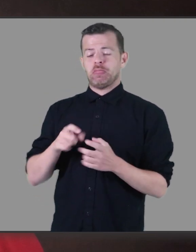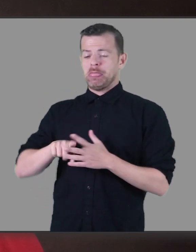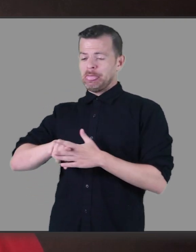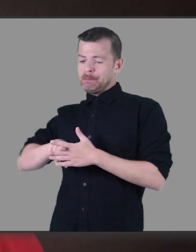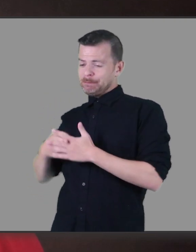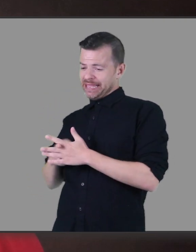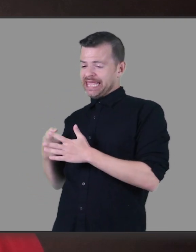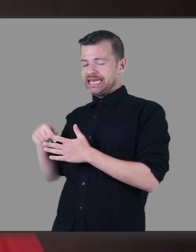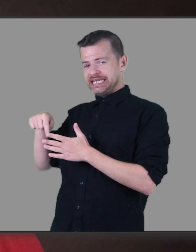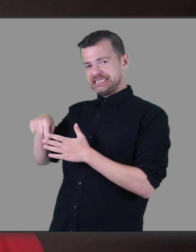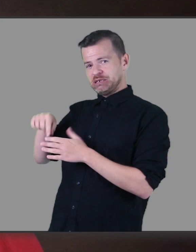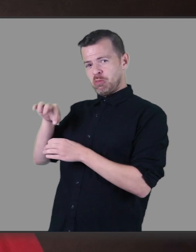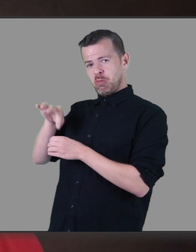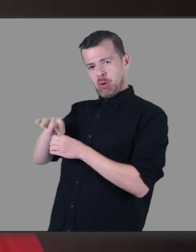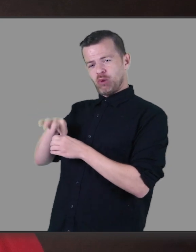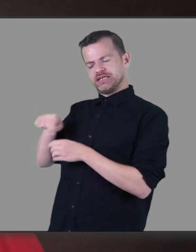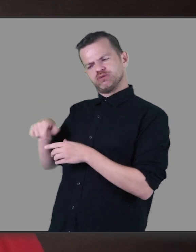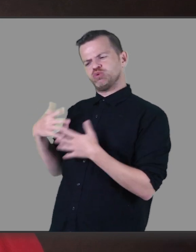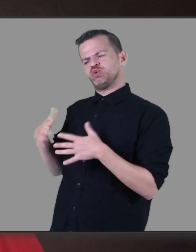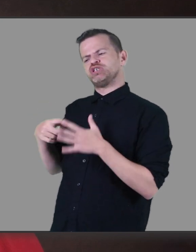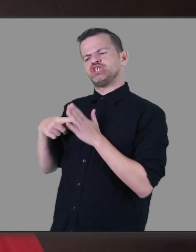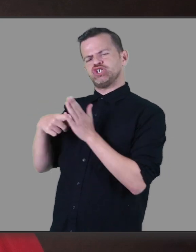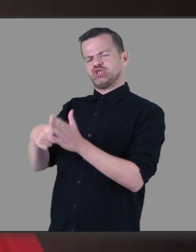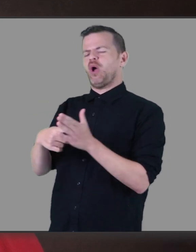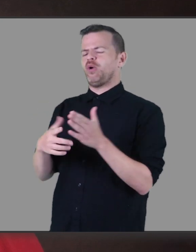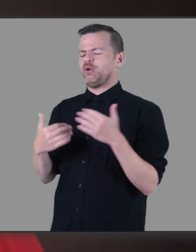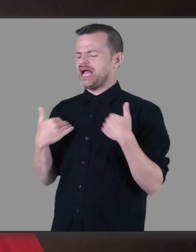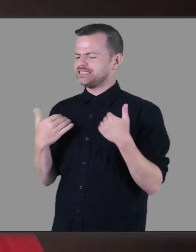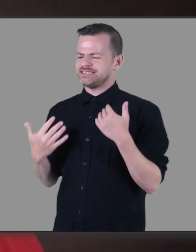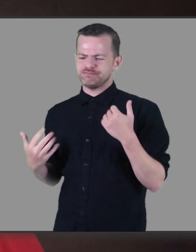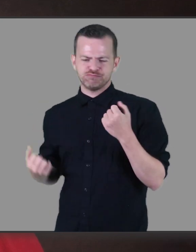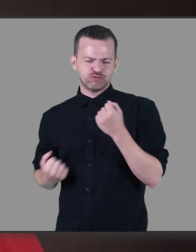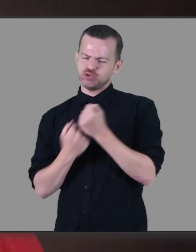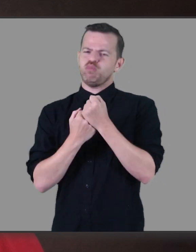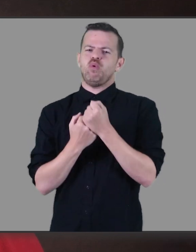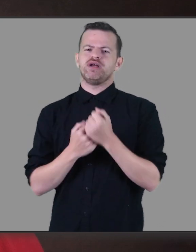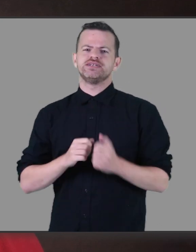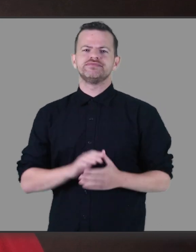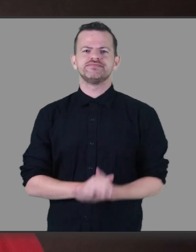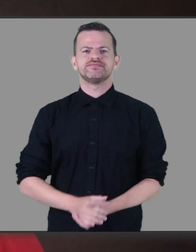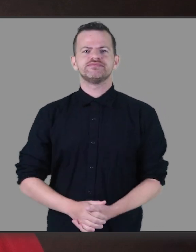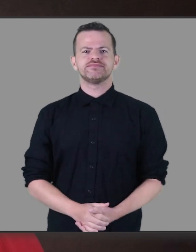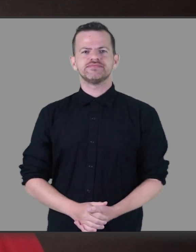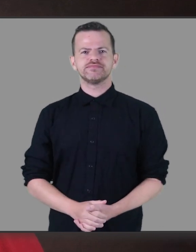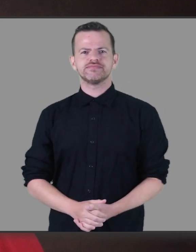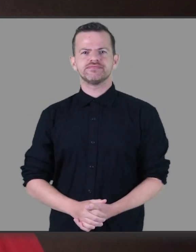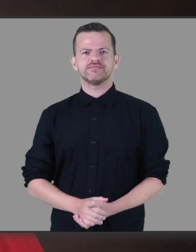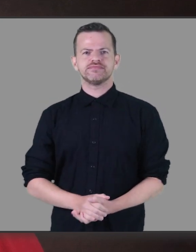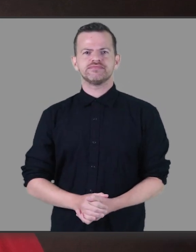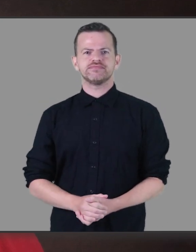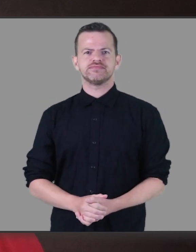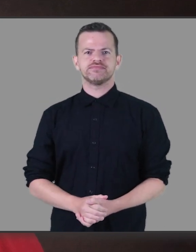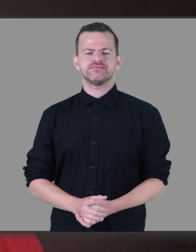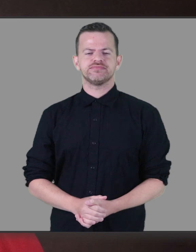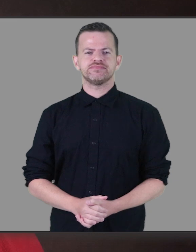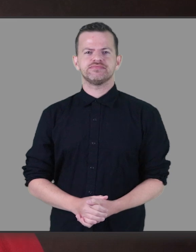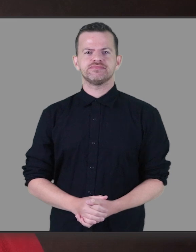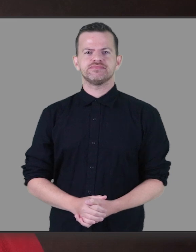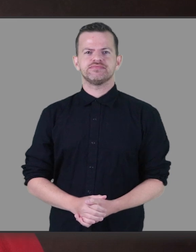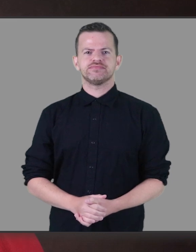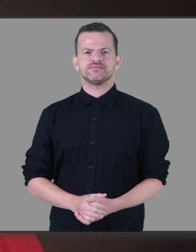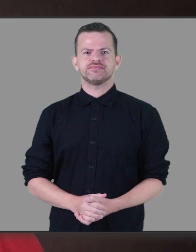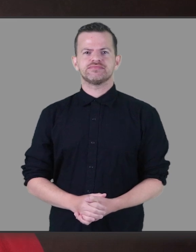polling, which at the very beginning, the polling showed that it had widespread support.